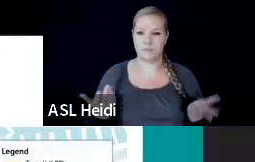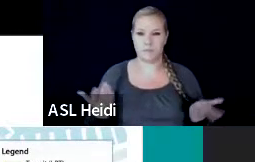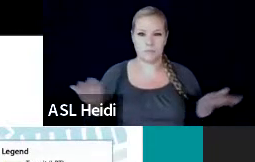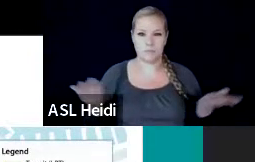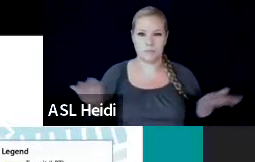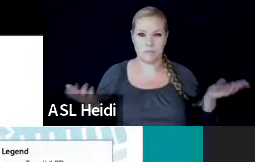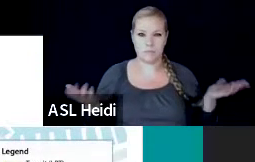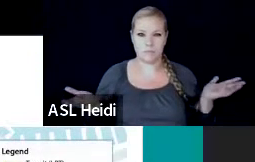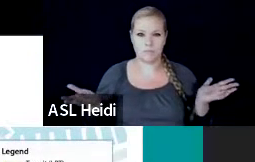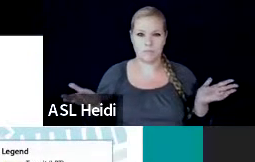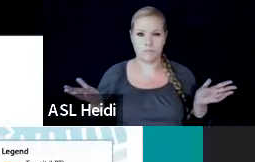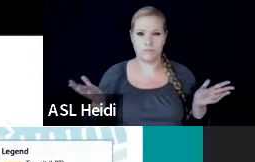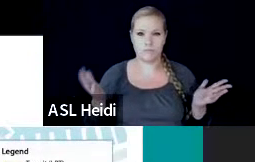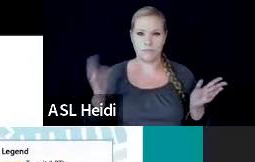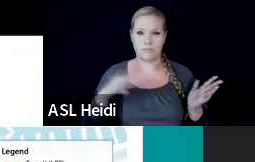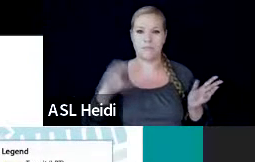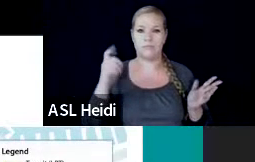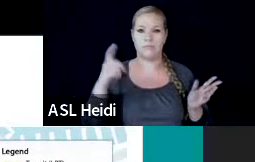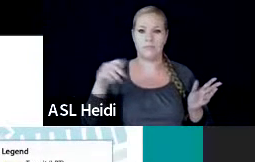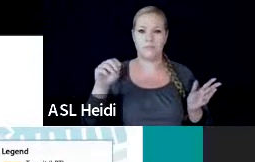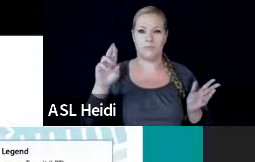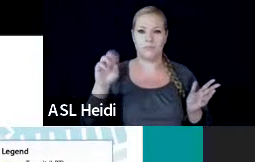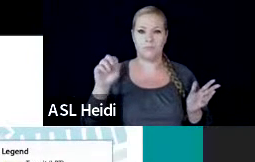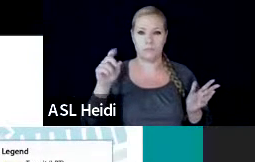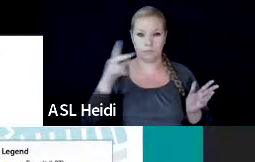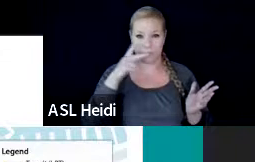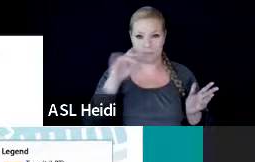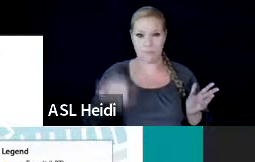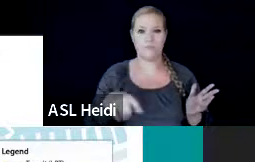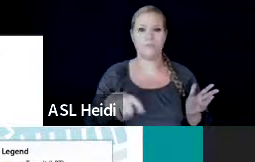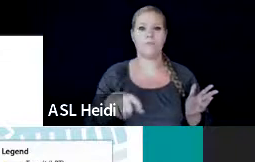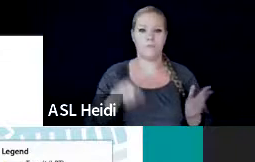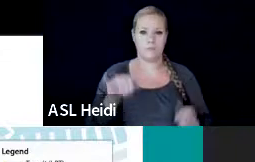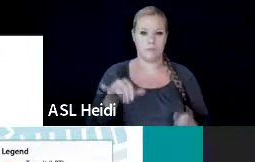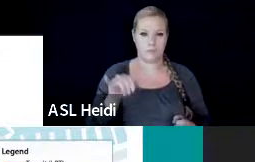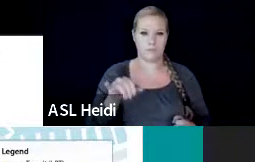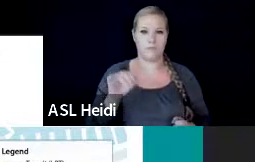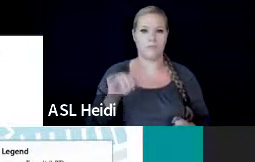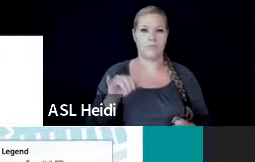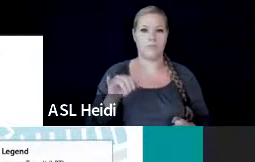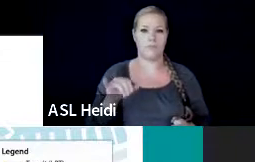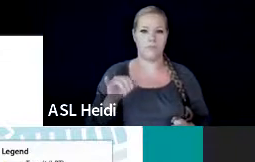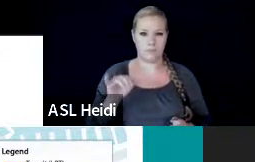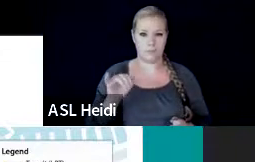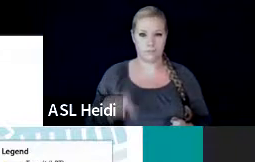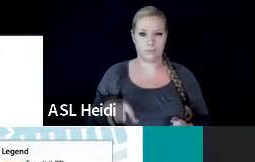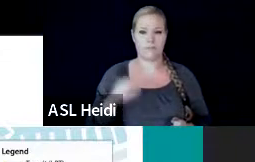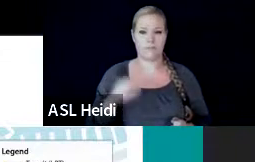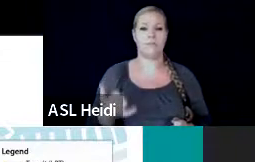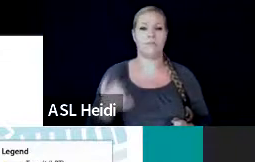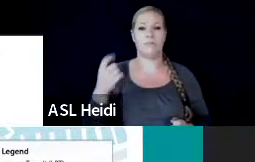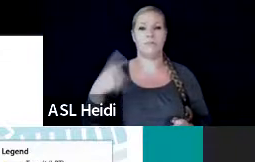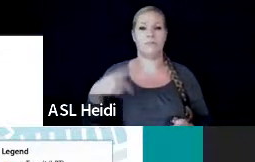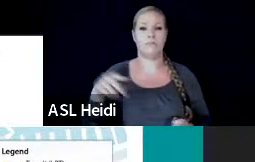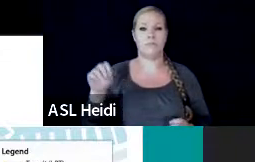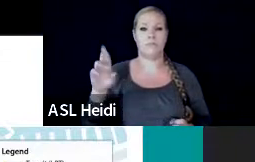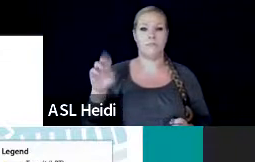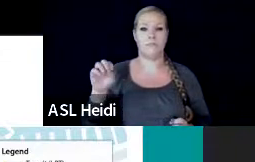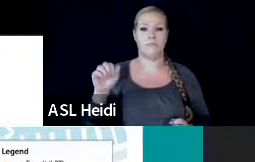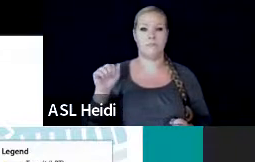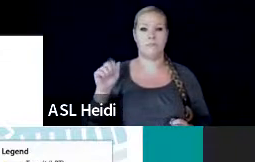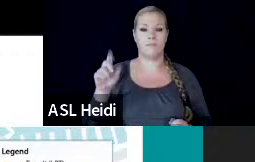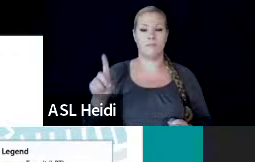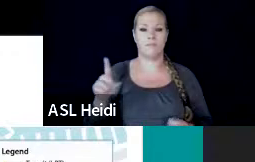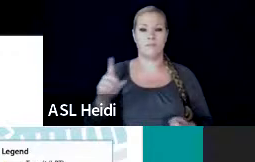Road. Can you see that? Oh, yes. Yeah. Okay, there you are. Uh-huh. And right now, Expo Road